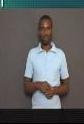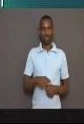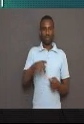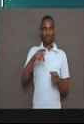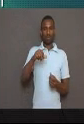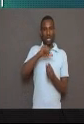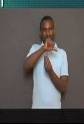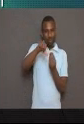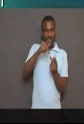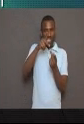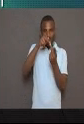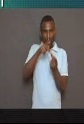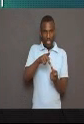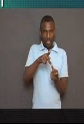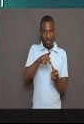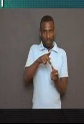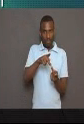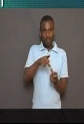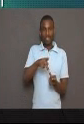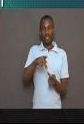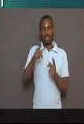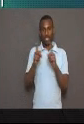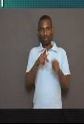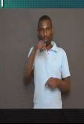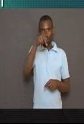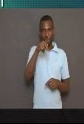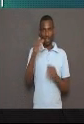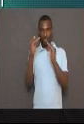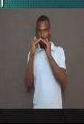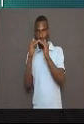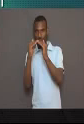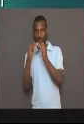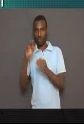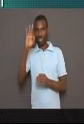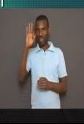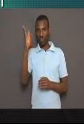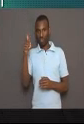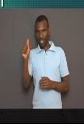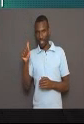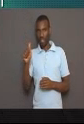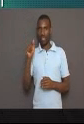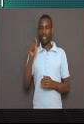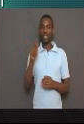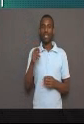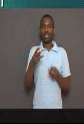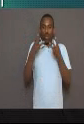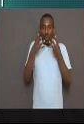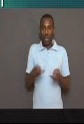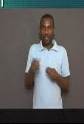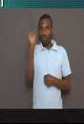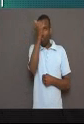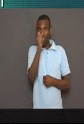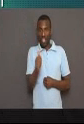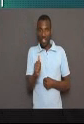Atmospheric pressure is the pressure exerted by weight of air against